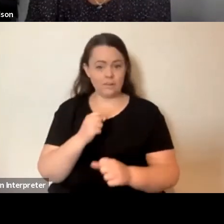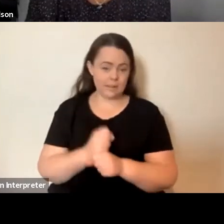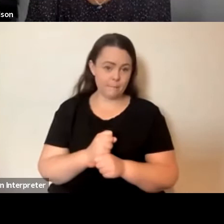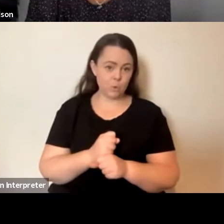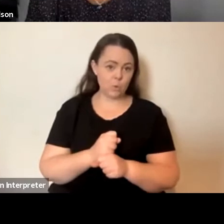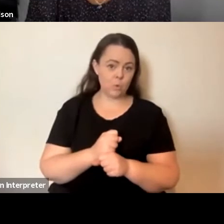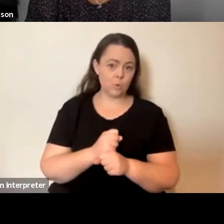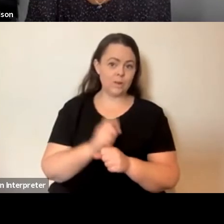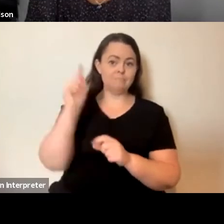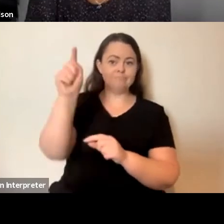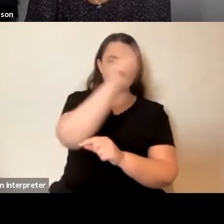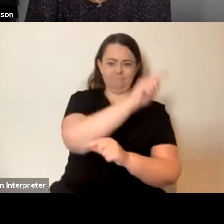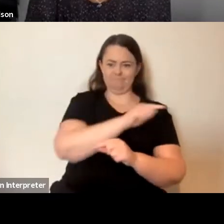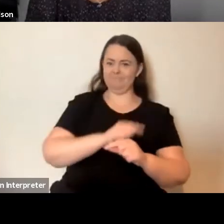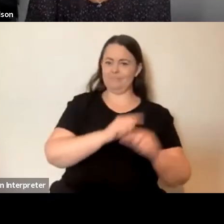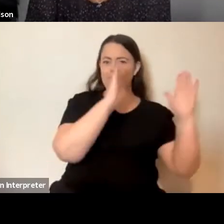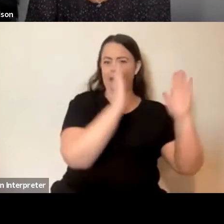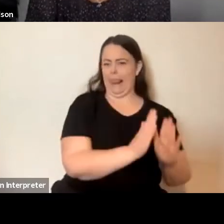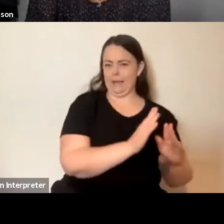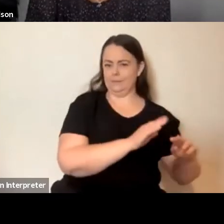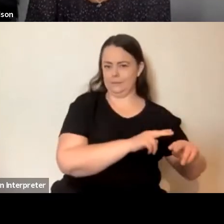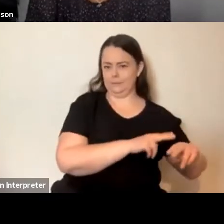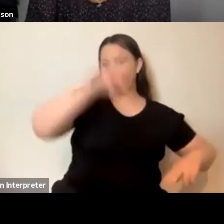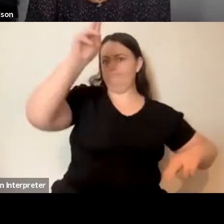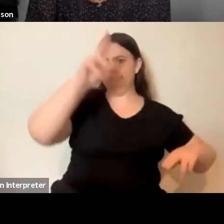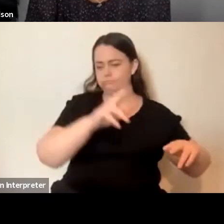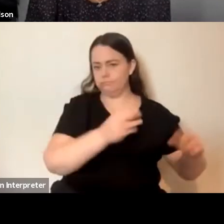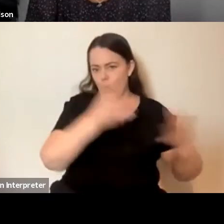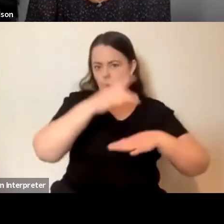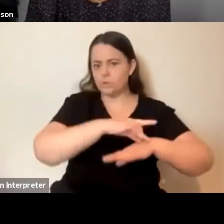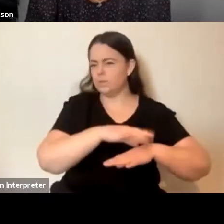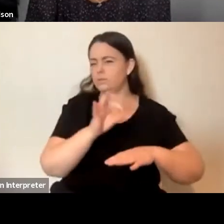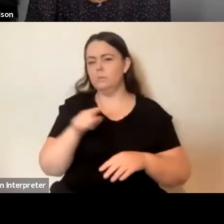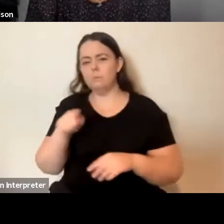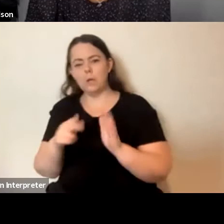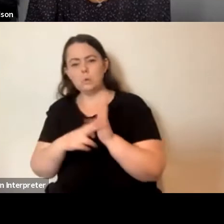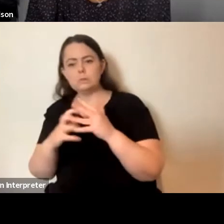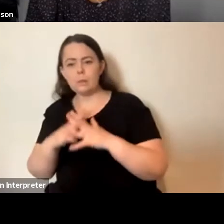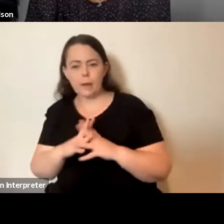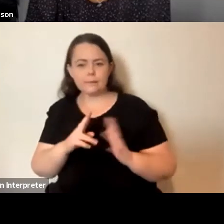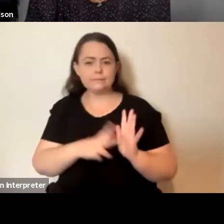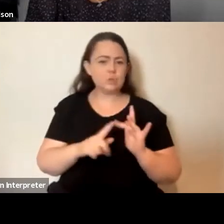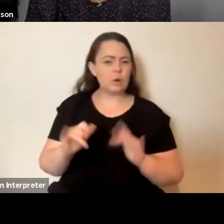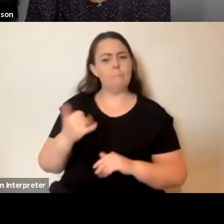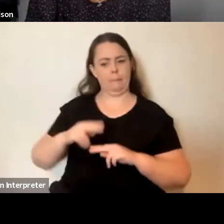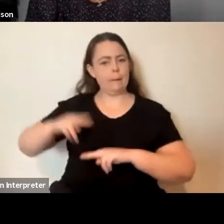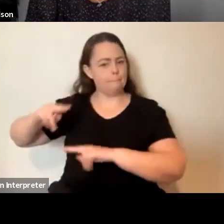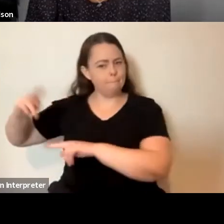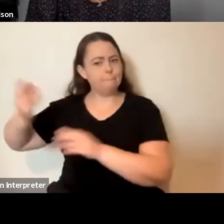less of that in other jurisdictions. But I think, certainly with the reduced use of ecstasy, for example, there is